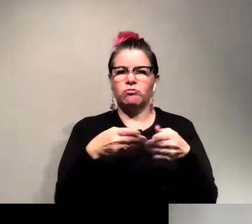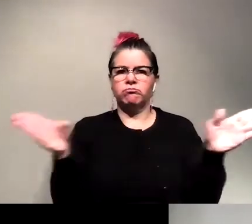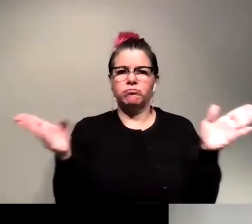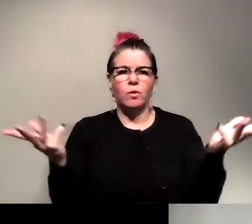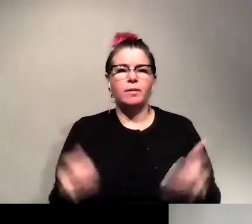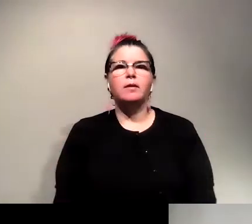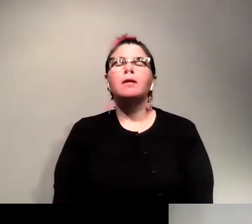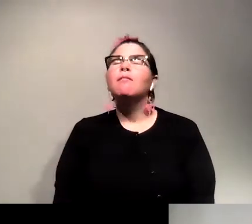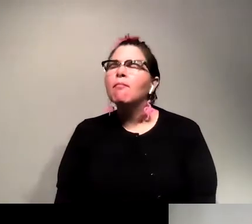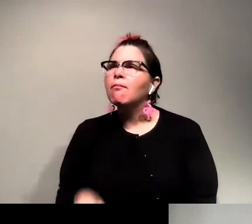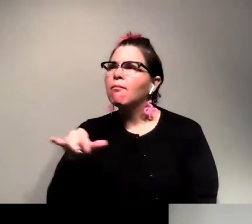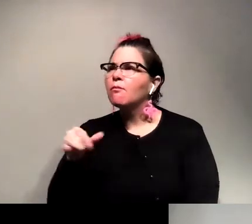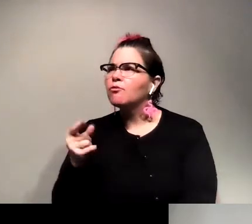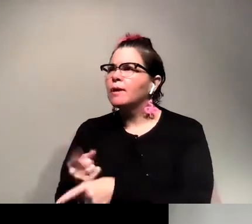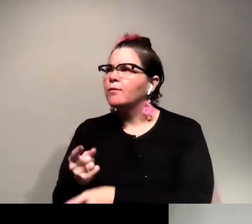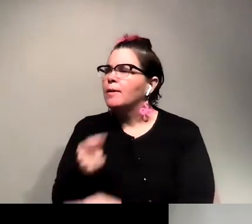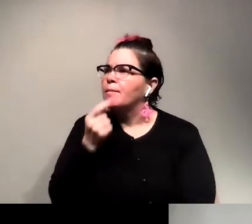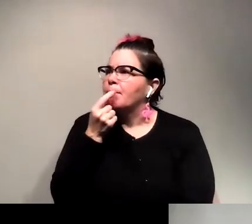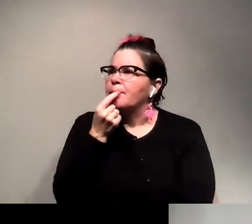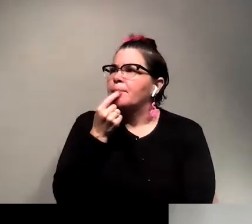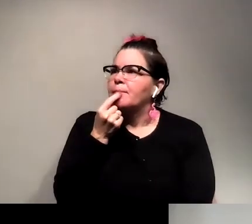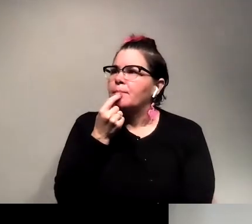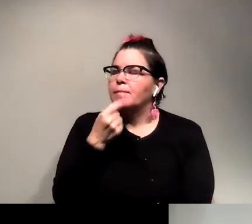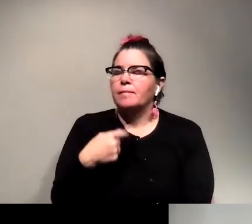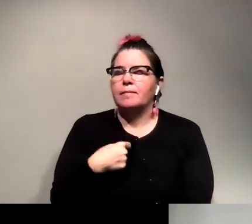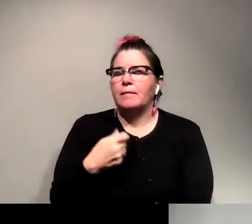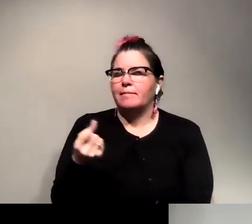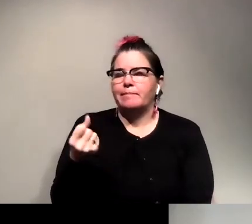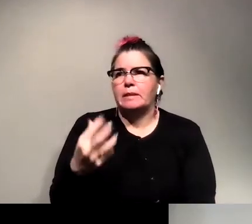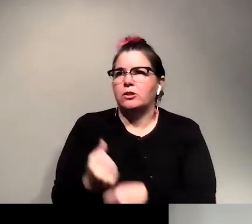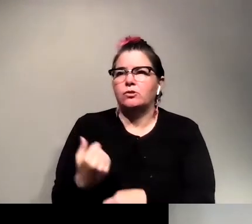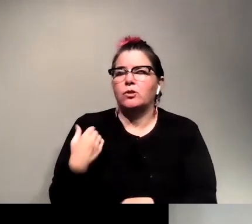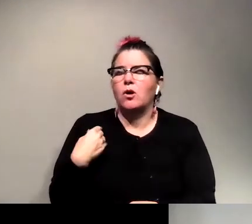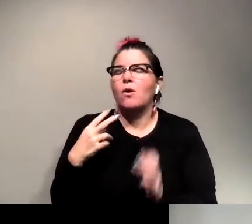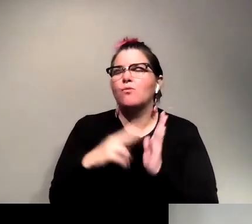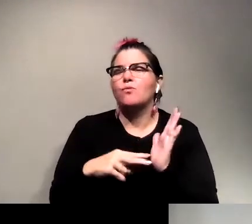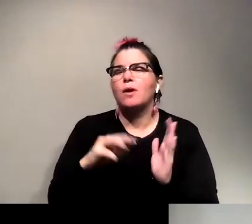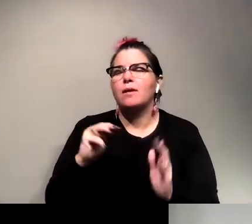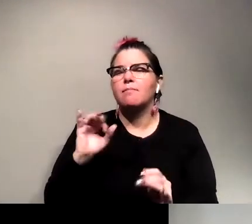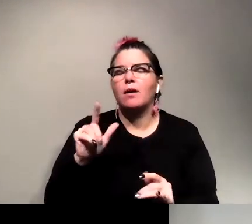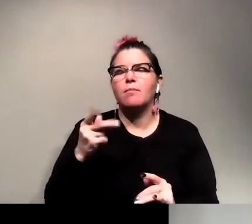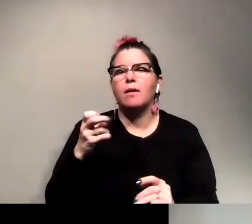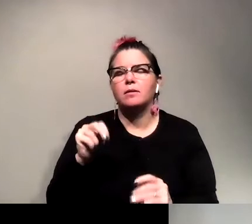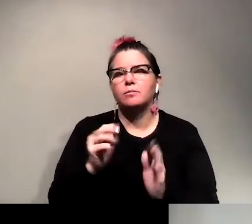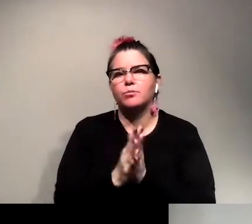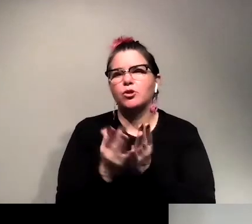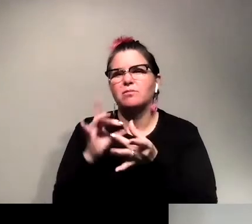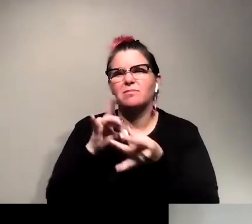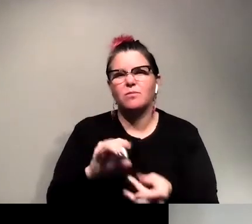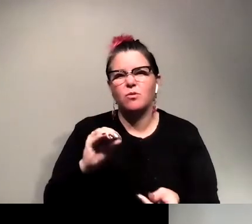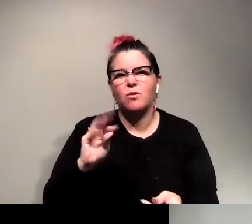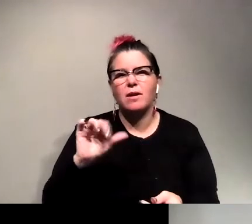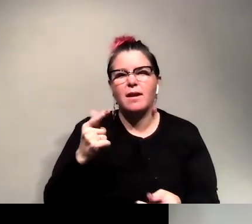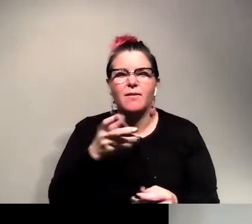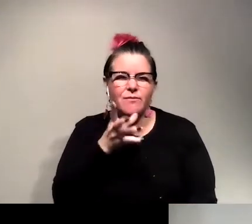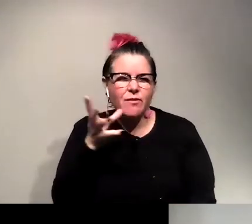Right. So I, like, many years ago read one of Michael Pollan's books talking about organic farming,